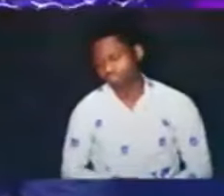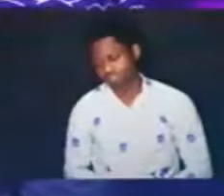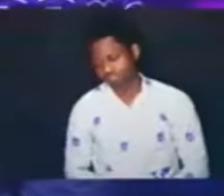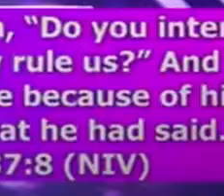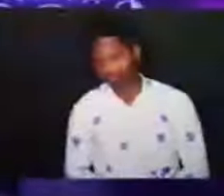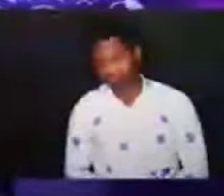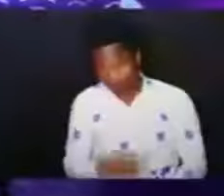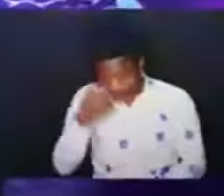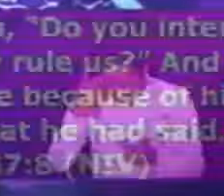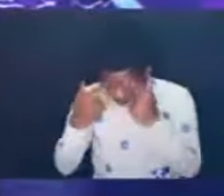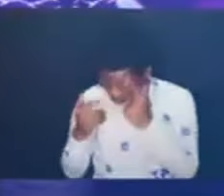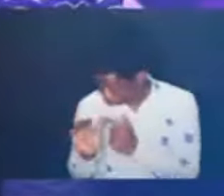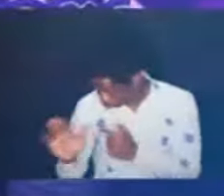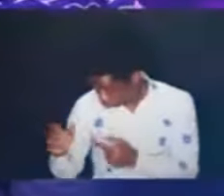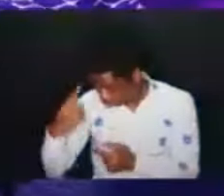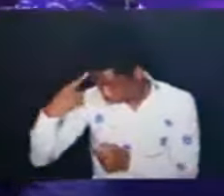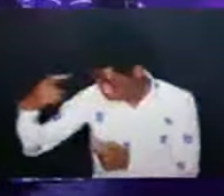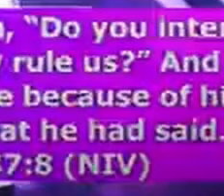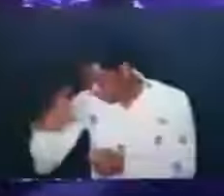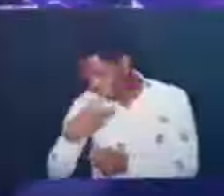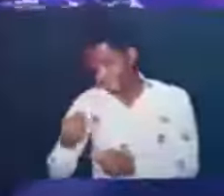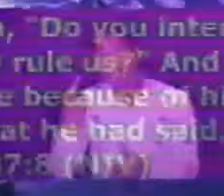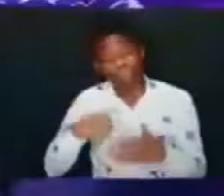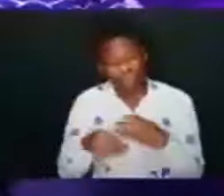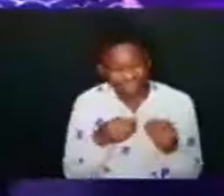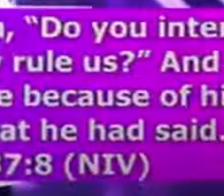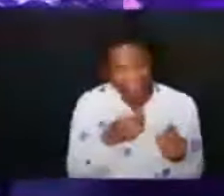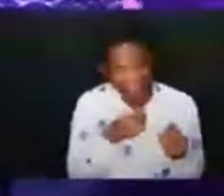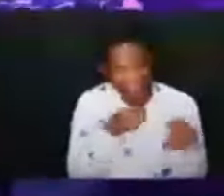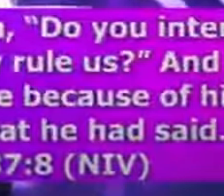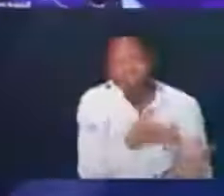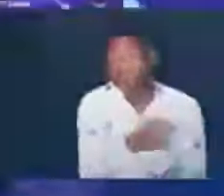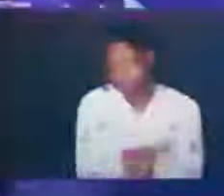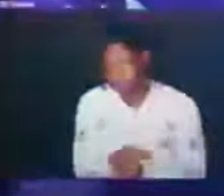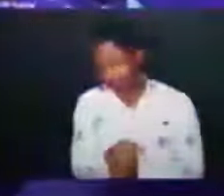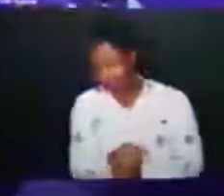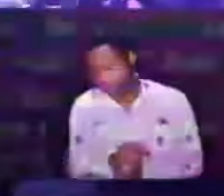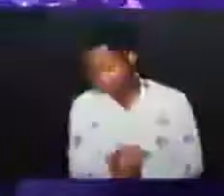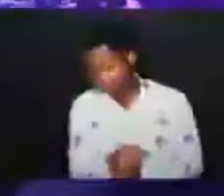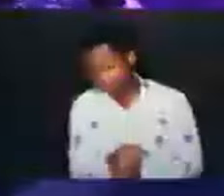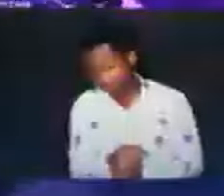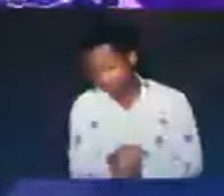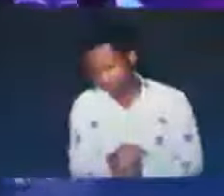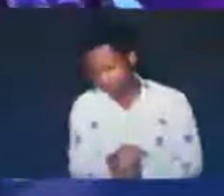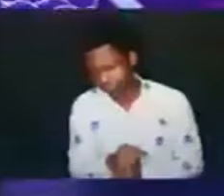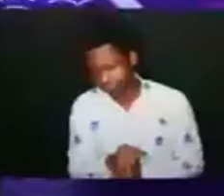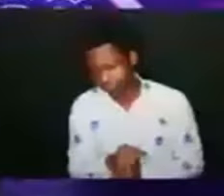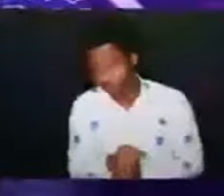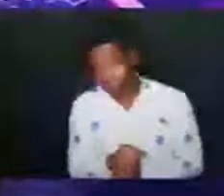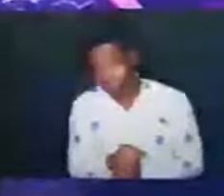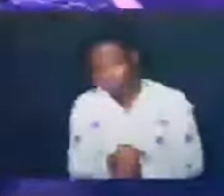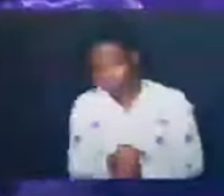catch there and say, Chresa will be dear and so hene, and now will be dear and so to me. Now, Diana and in Semnunti or Corso